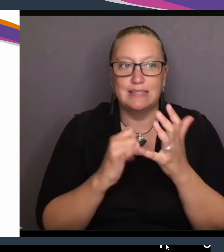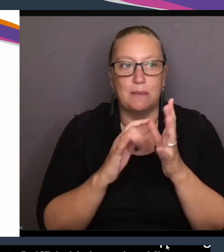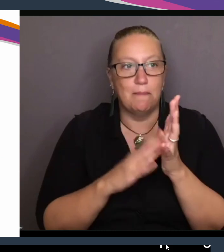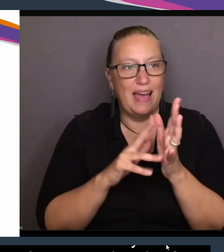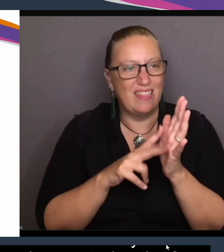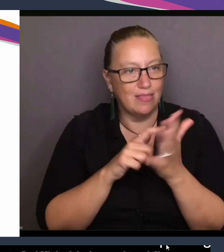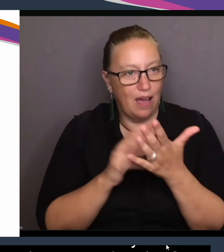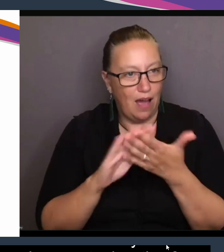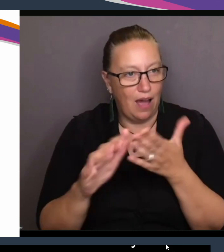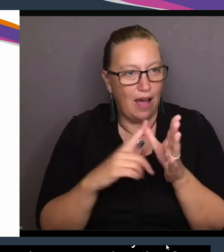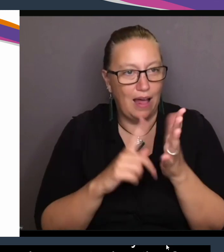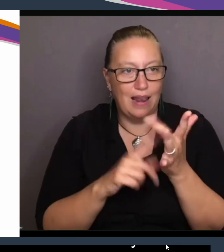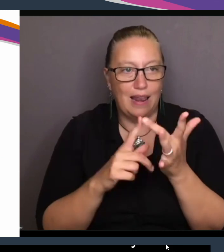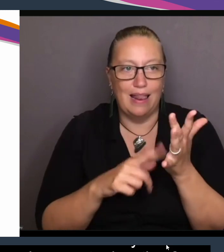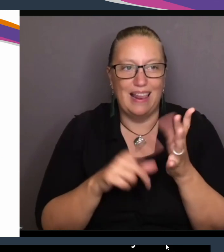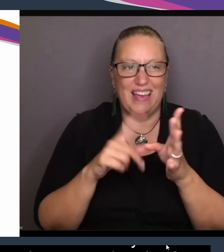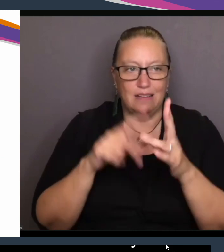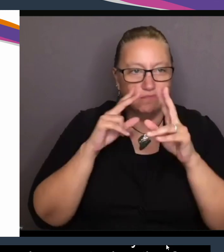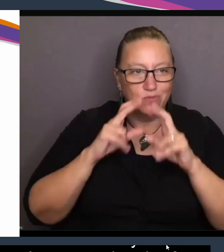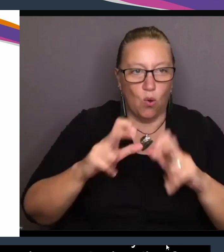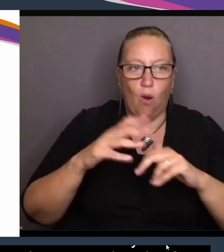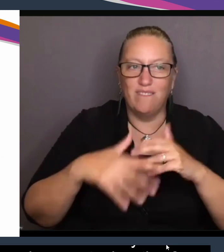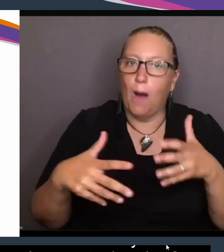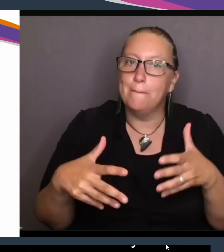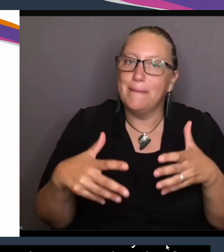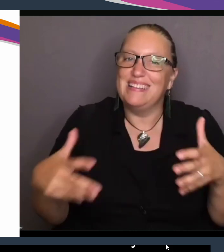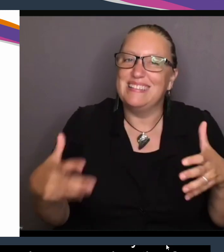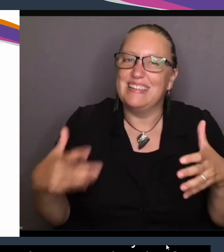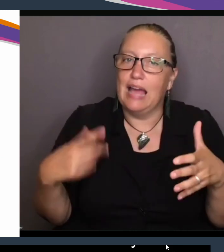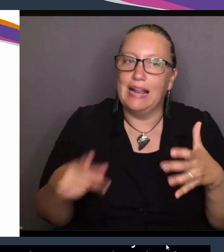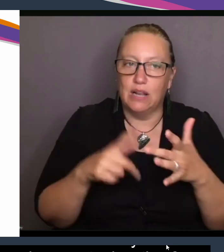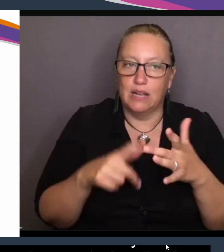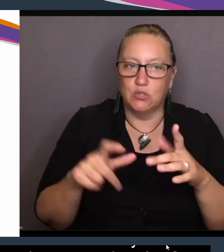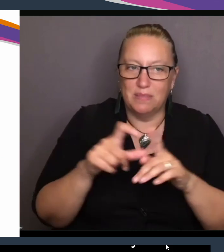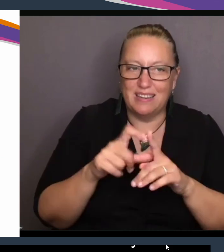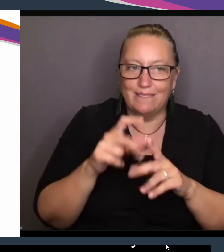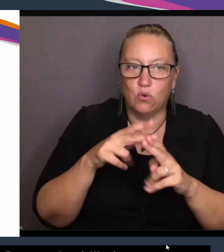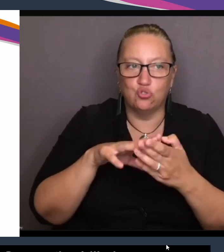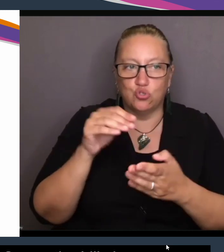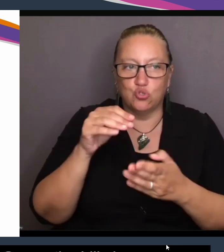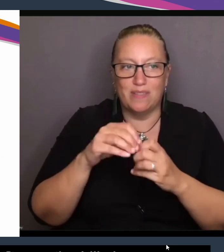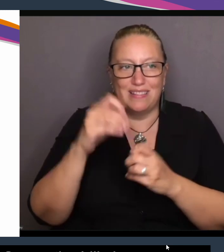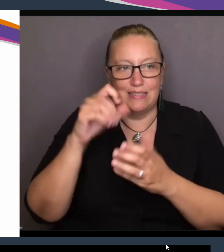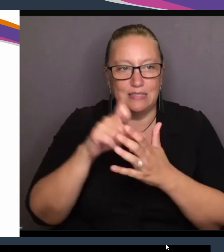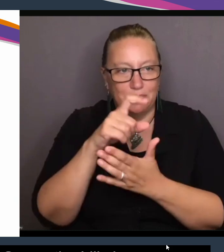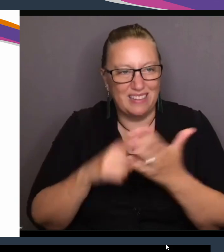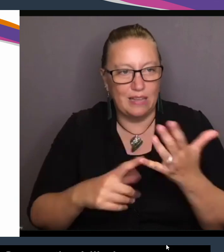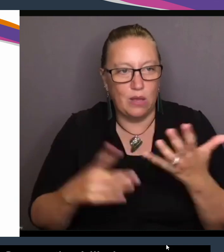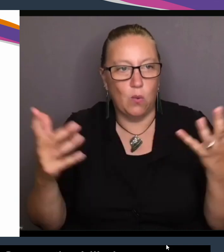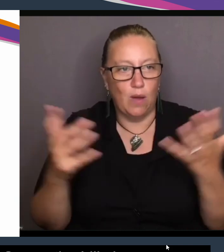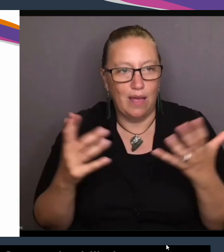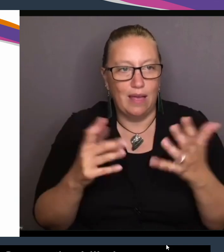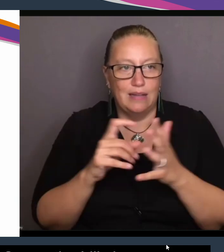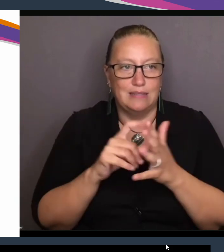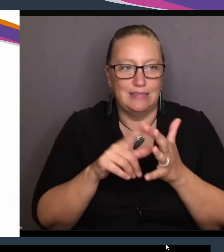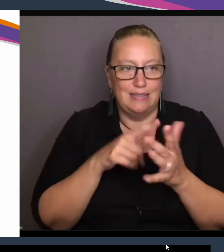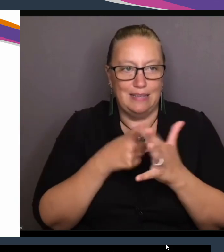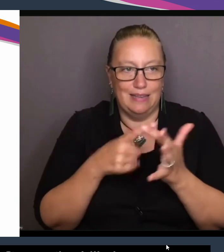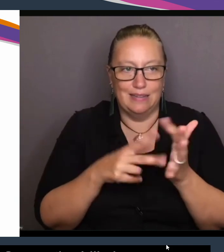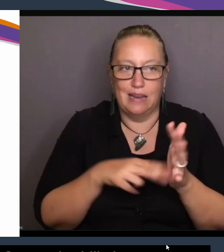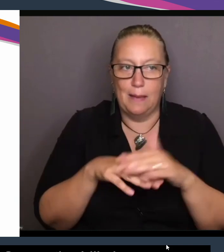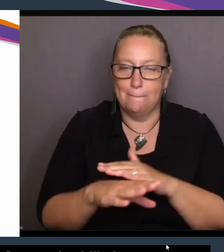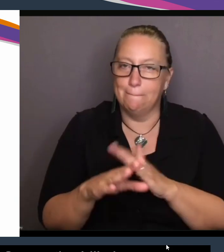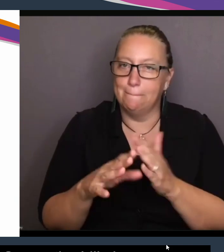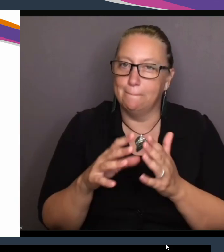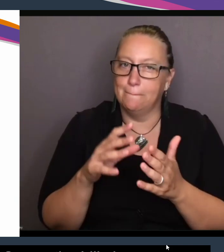and intellectual disability lived experience using co-design from Deakin in Melbourne. Aaron St James, who's here